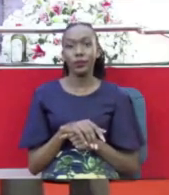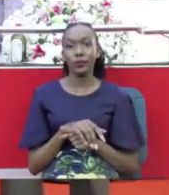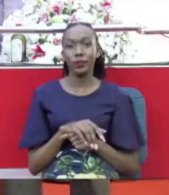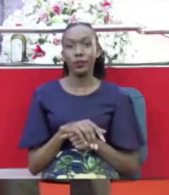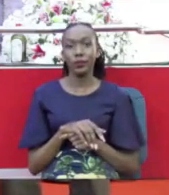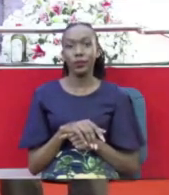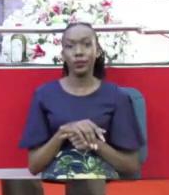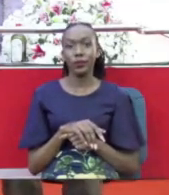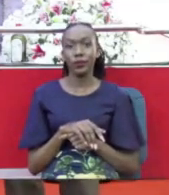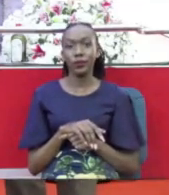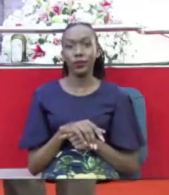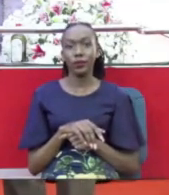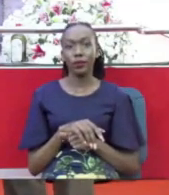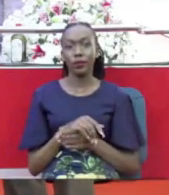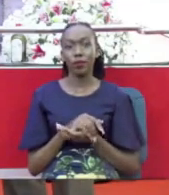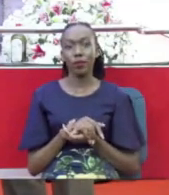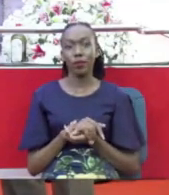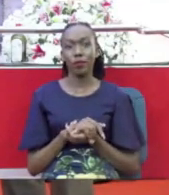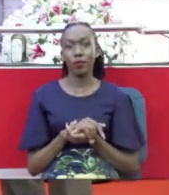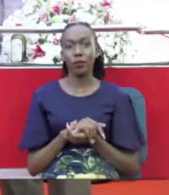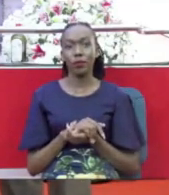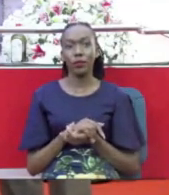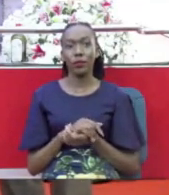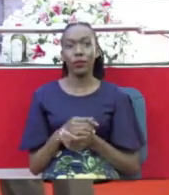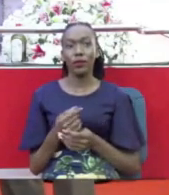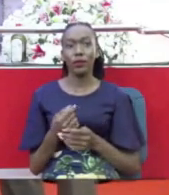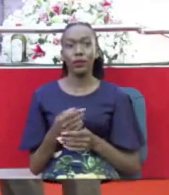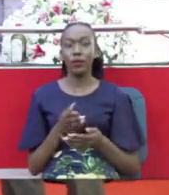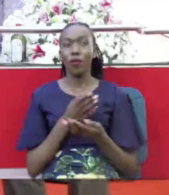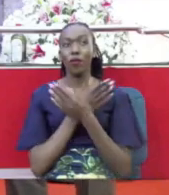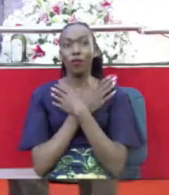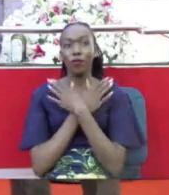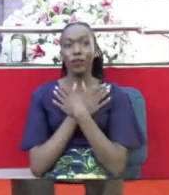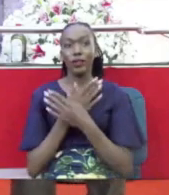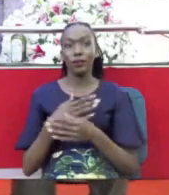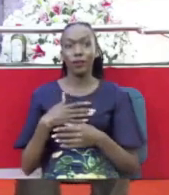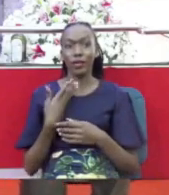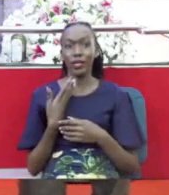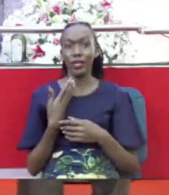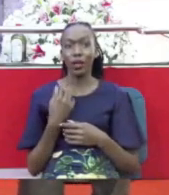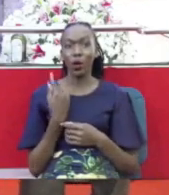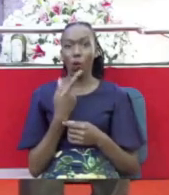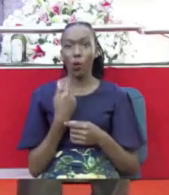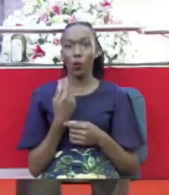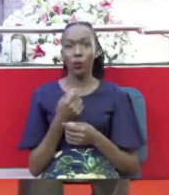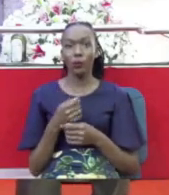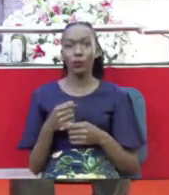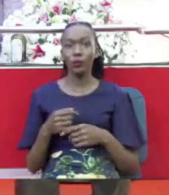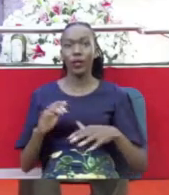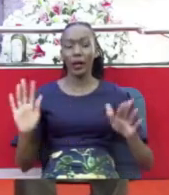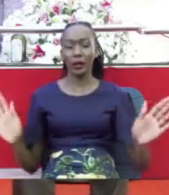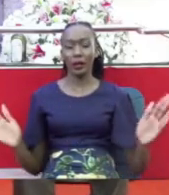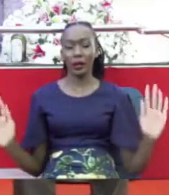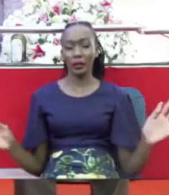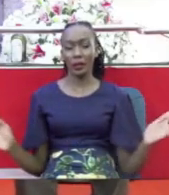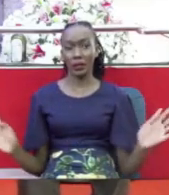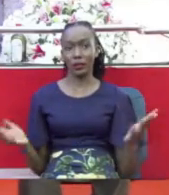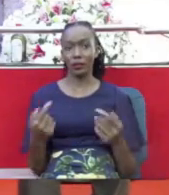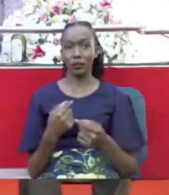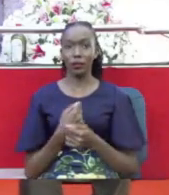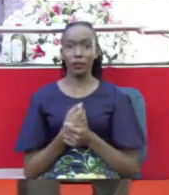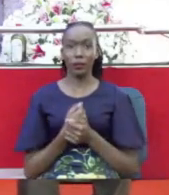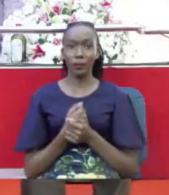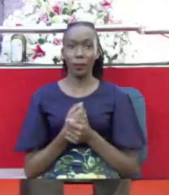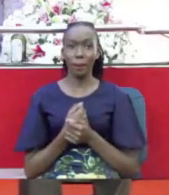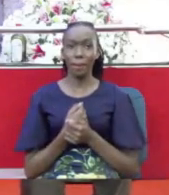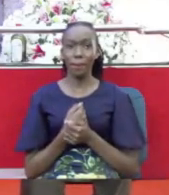very Australian phrase. I used to have a friend who mentored me, who was Australian. You say, Joshua, have you got some skin in that game? Nilikuwa na rafiki